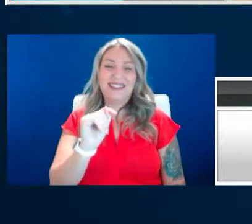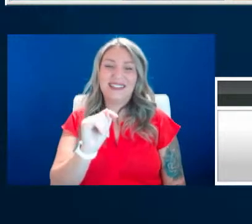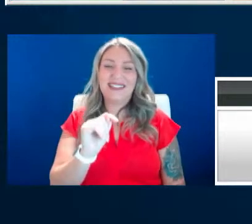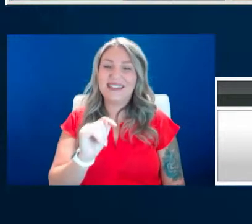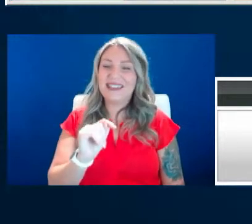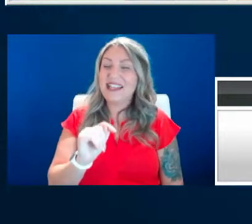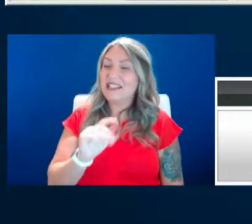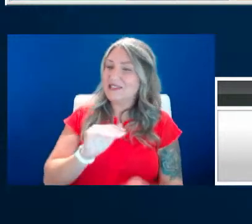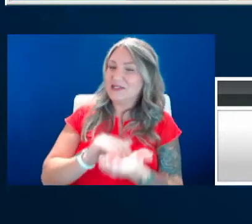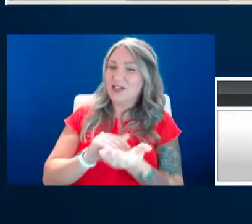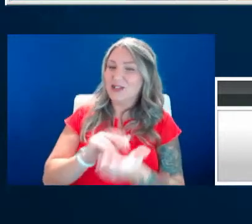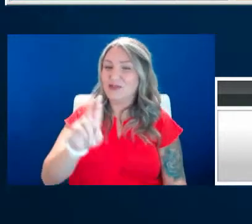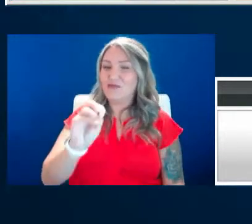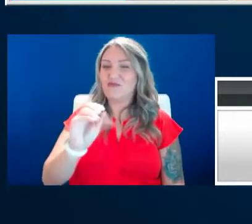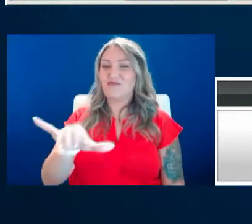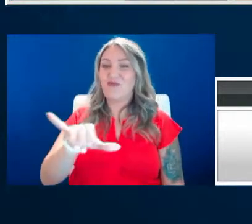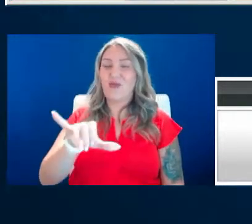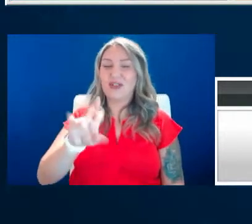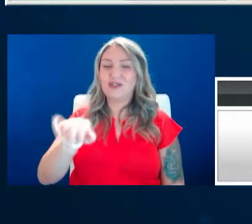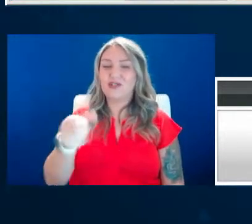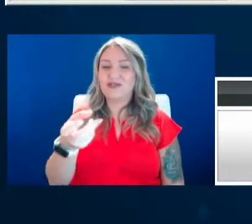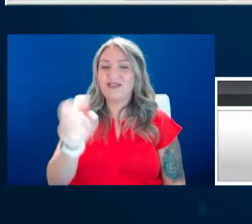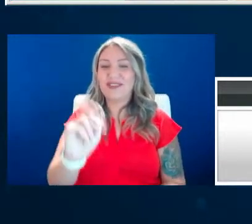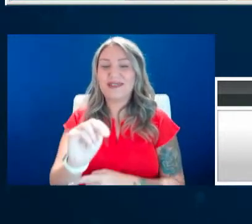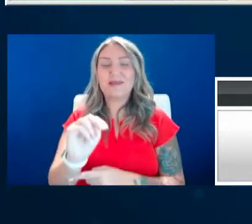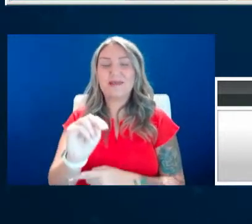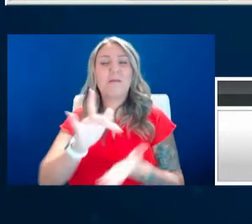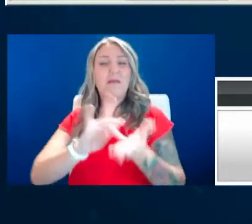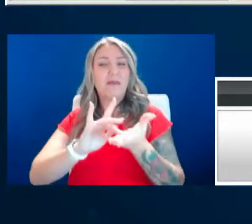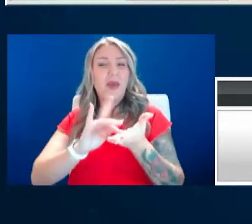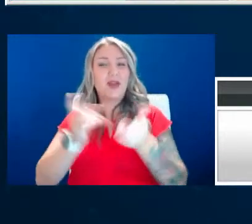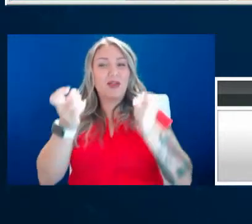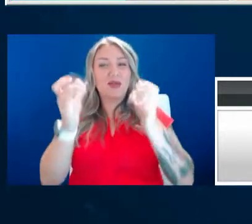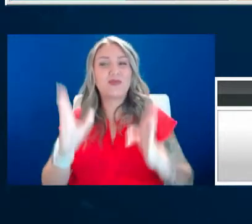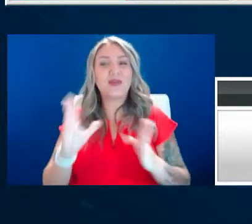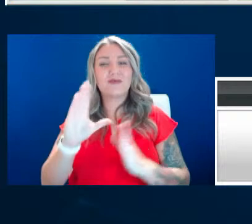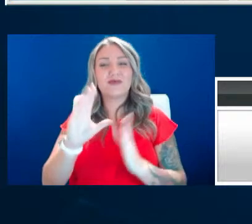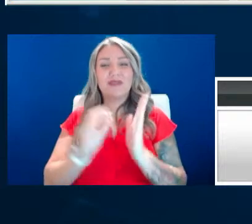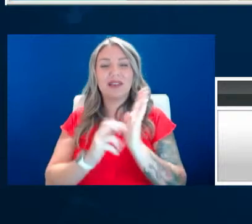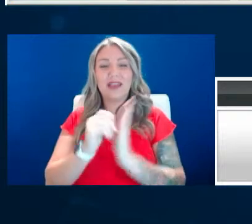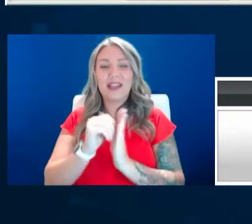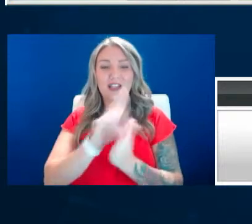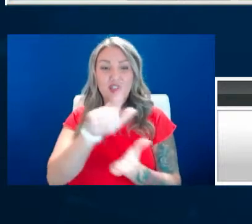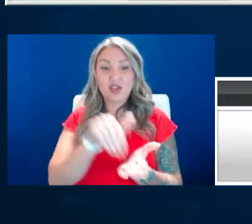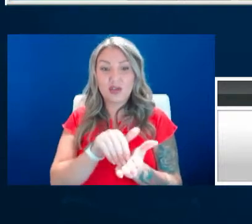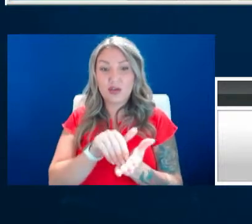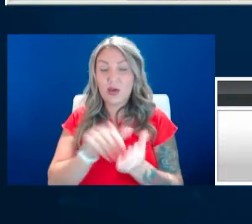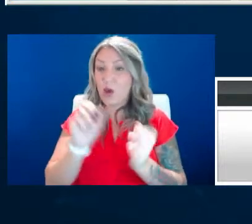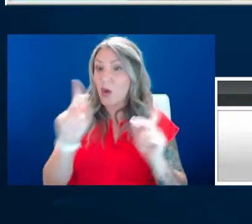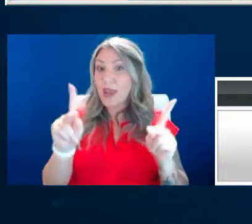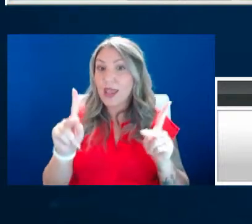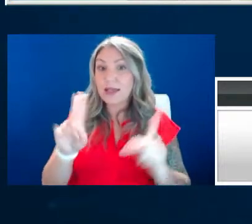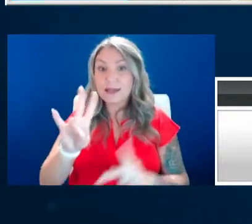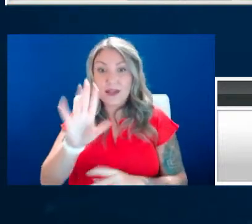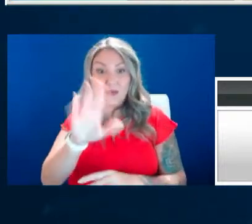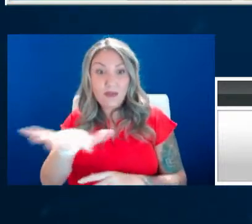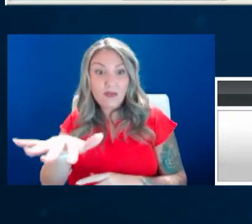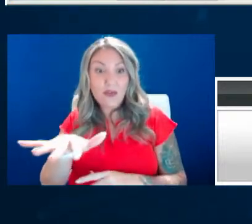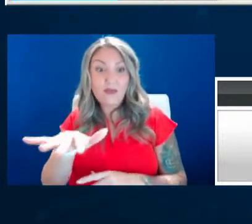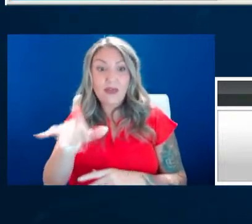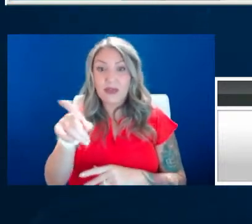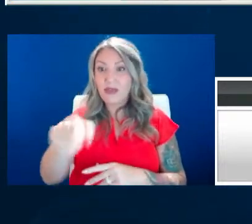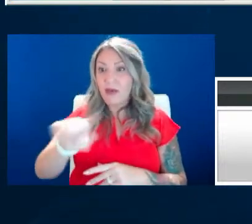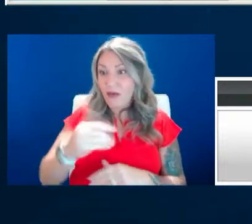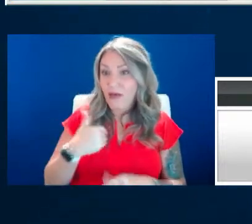there, medical director of our Cancer Center. I'm looking at the time. Okay, it's 7:55. Do they know they have 5 whole minutes to